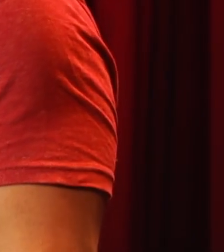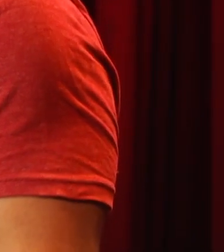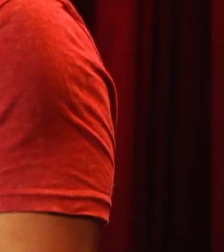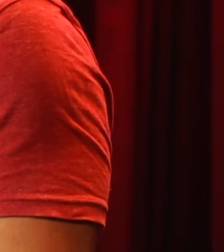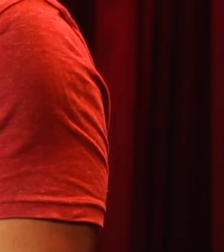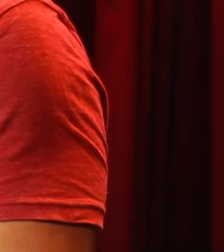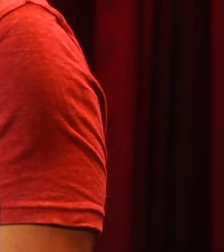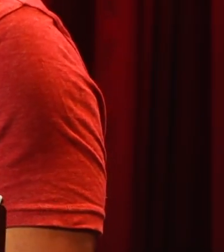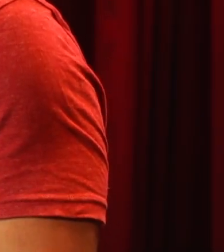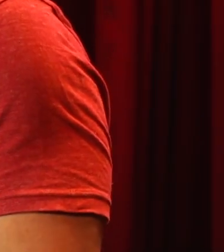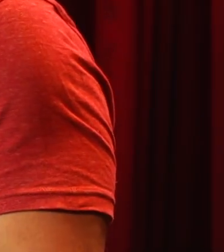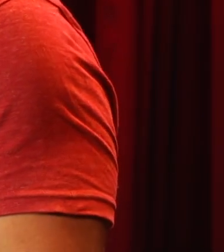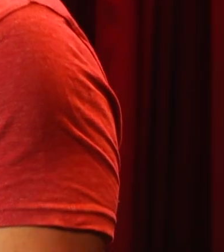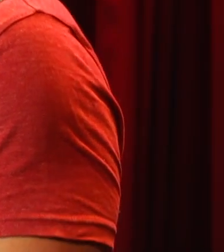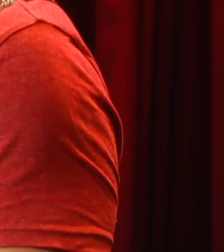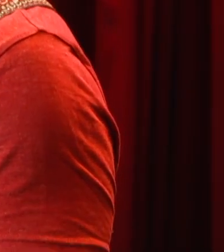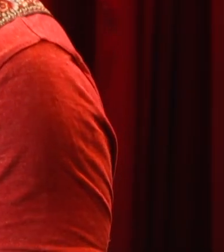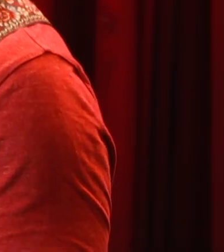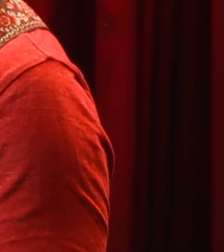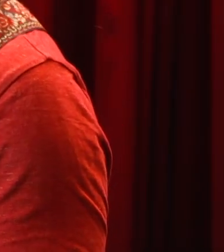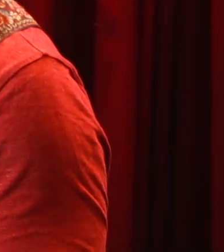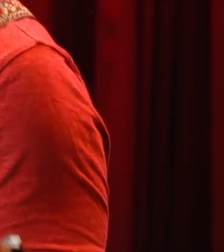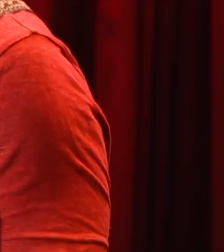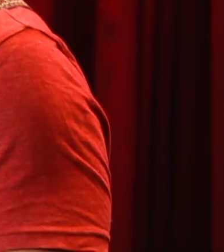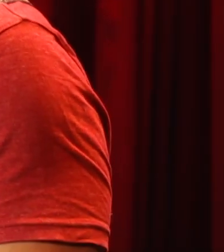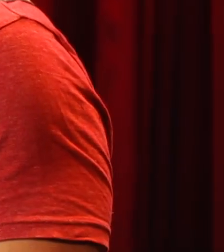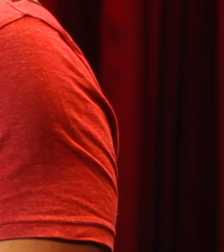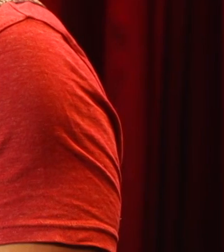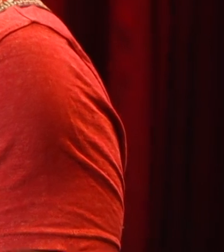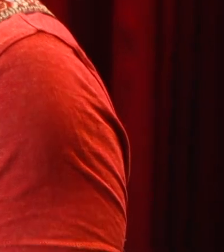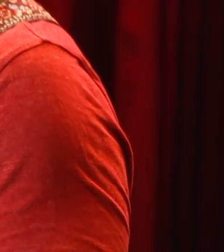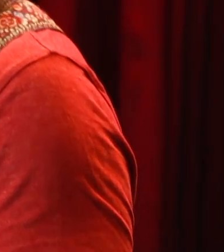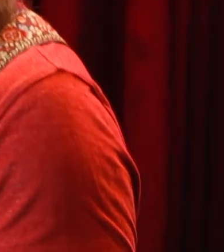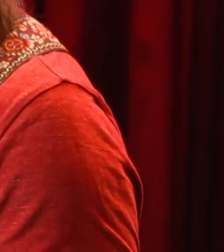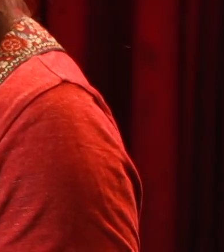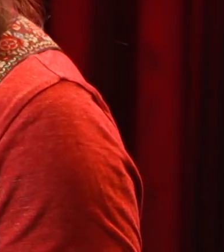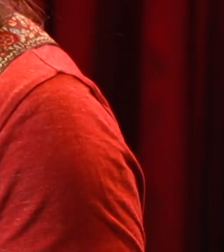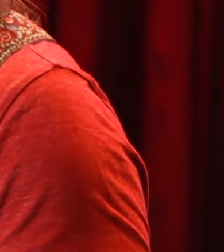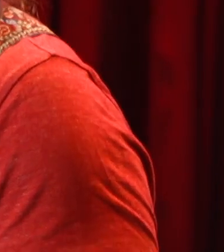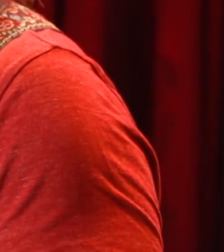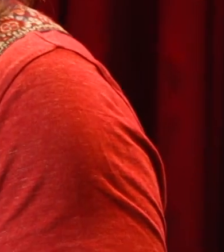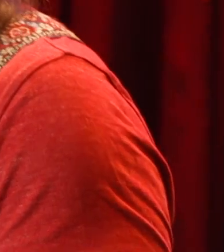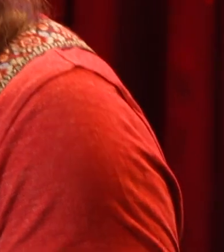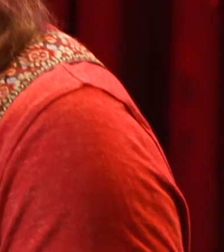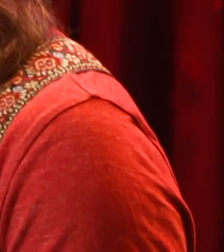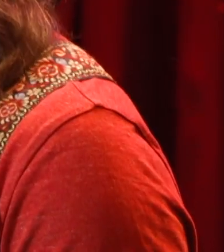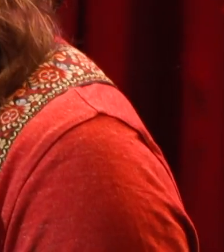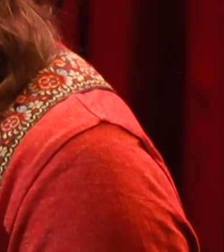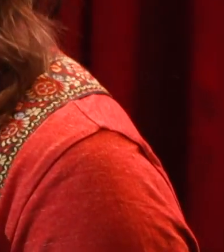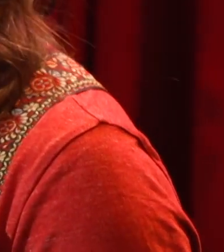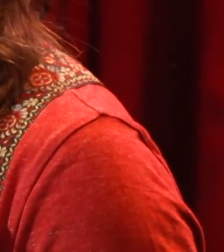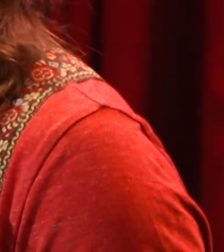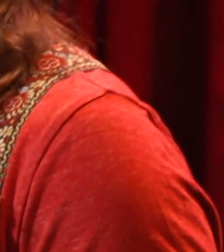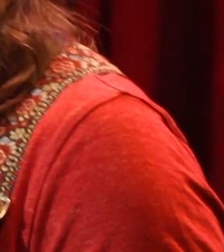out. Pointing the blame, 'cause your glory came and went. Never